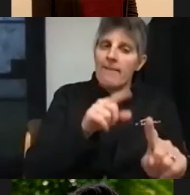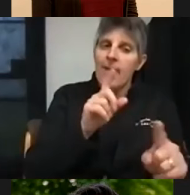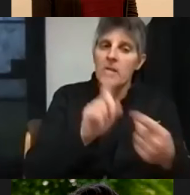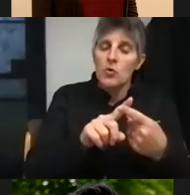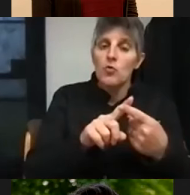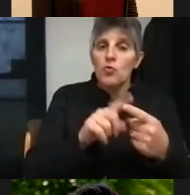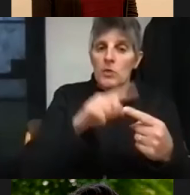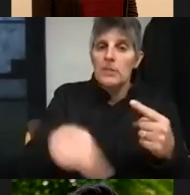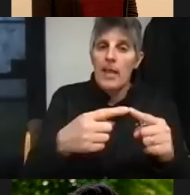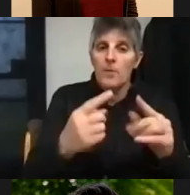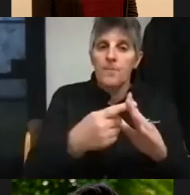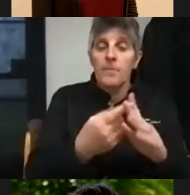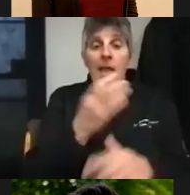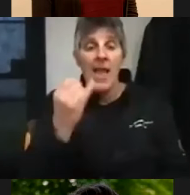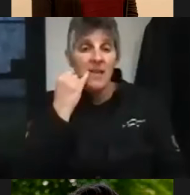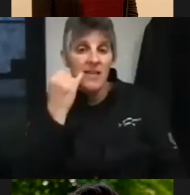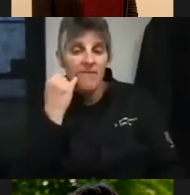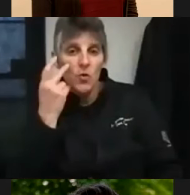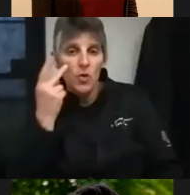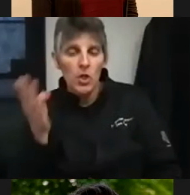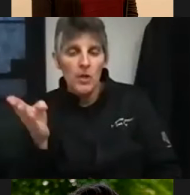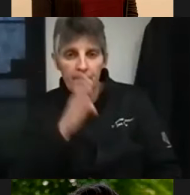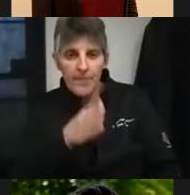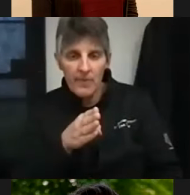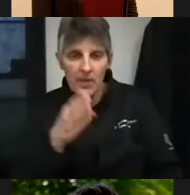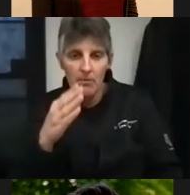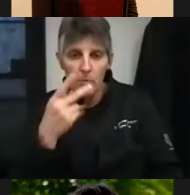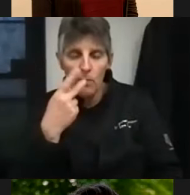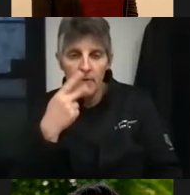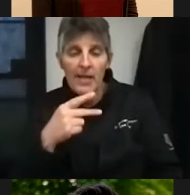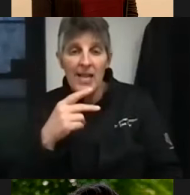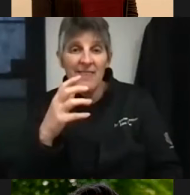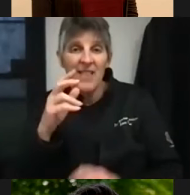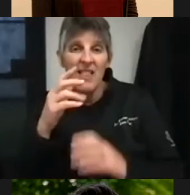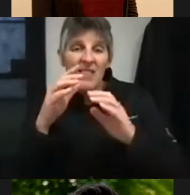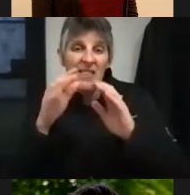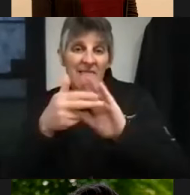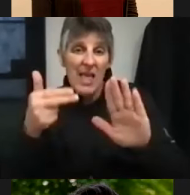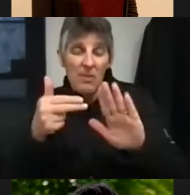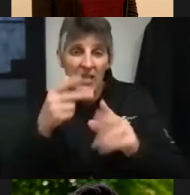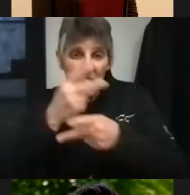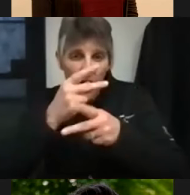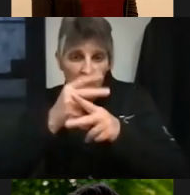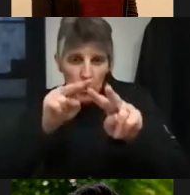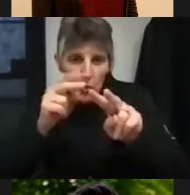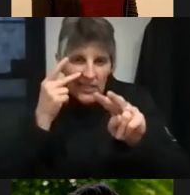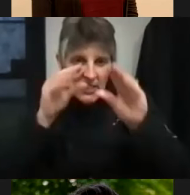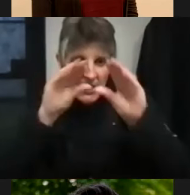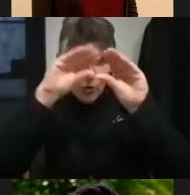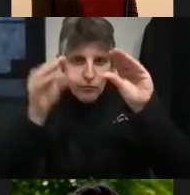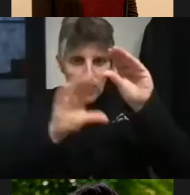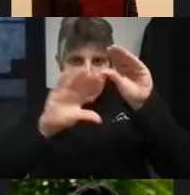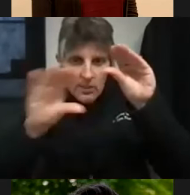cycle. And if you look at the EDU labeling closely, you can see regions